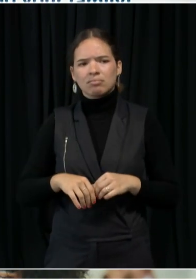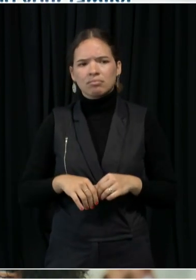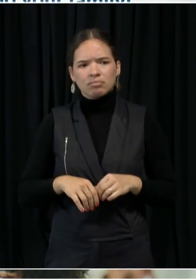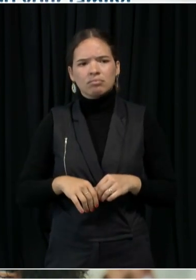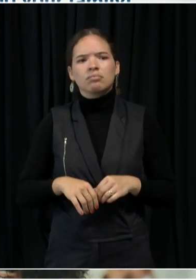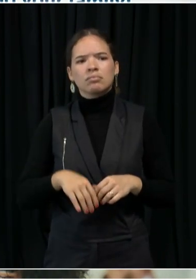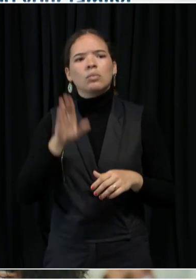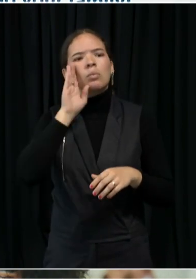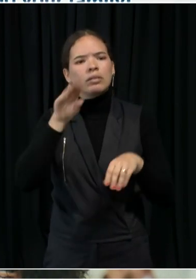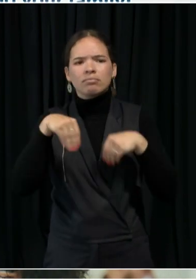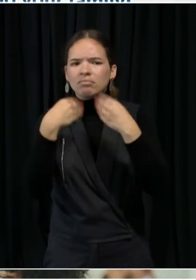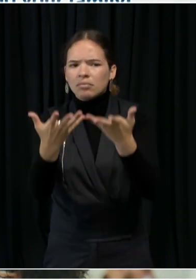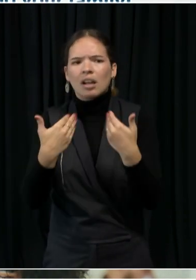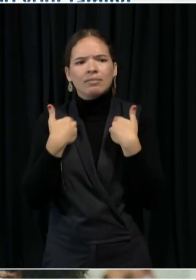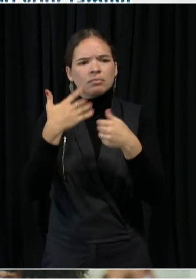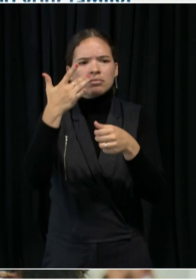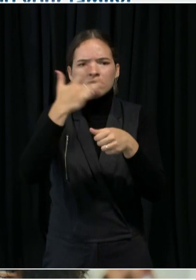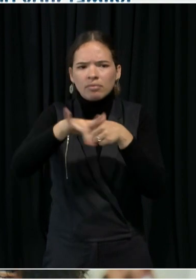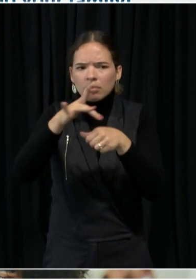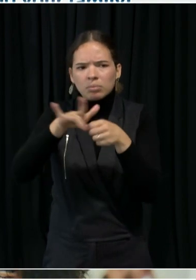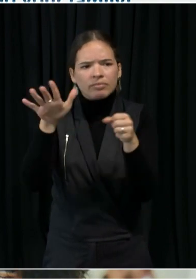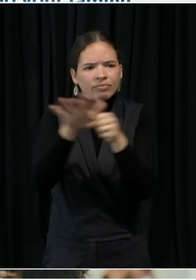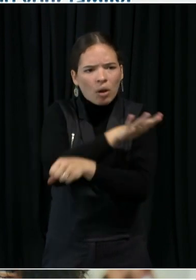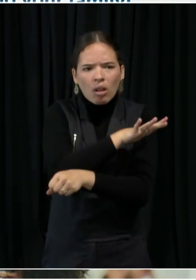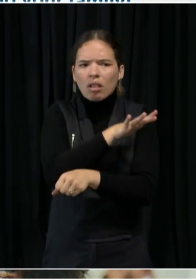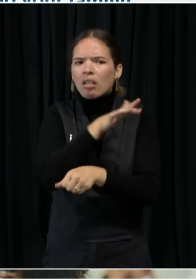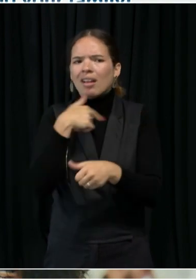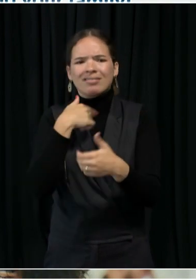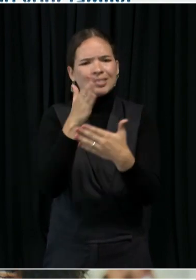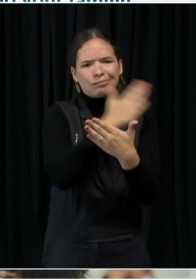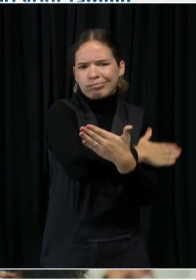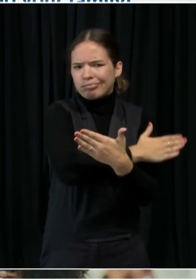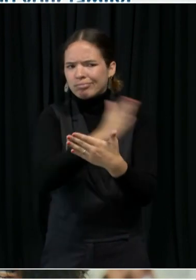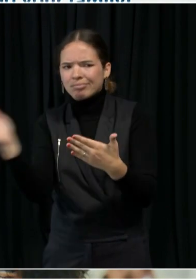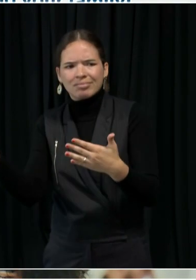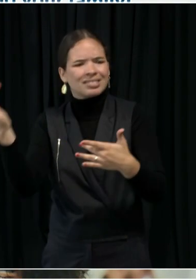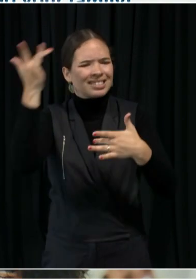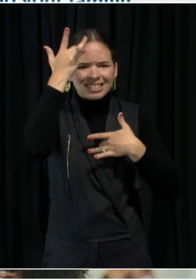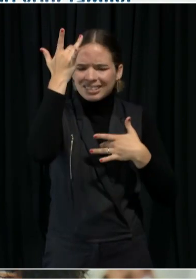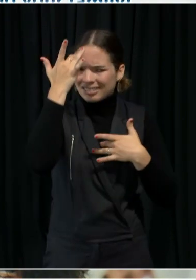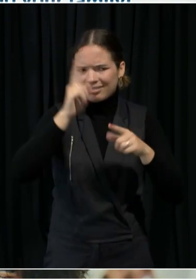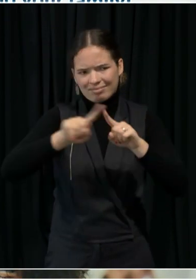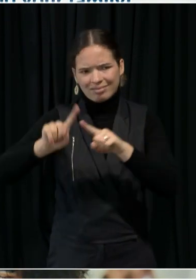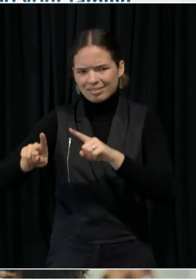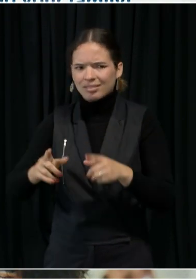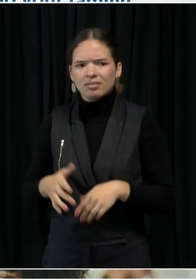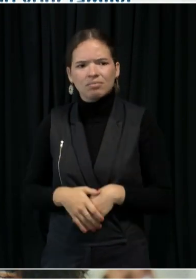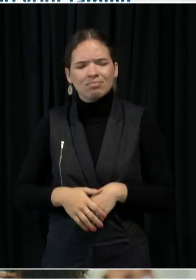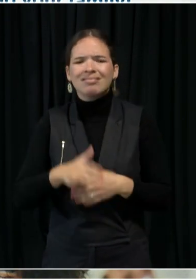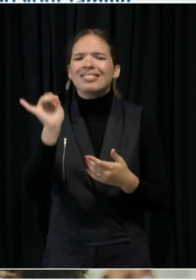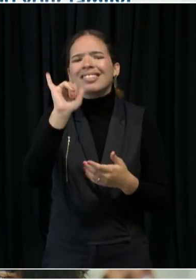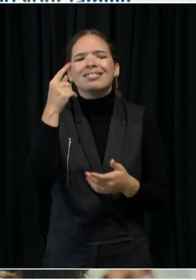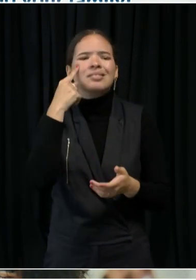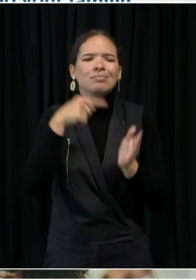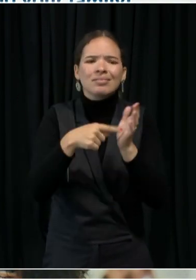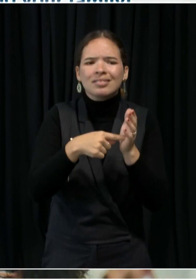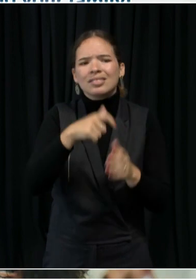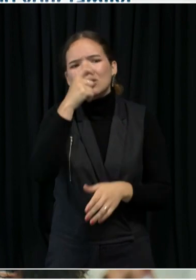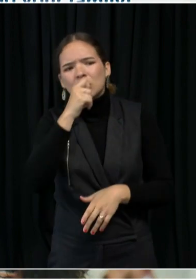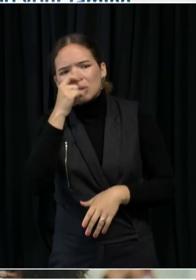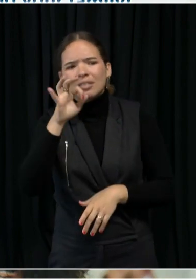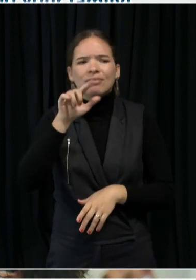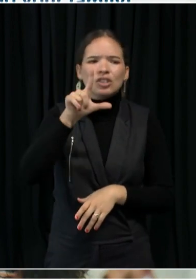services for a wide range of everyday illnesses, such as colds, flus, ear